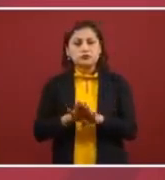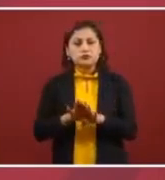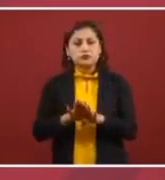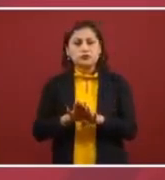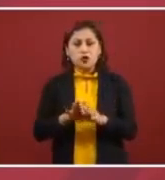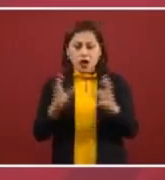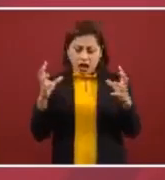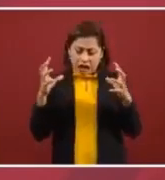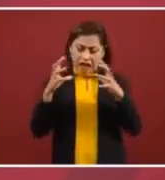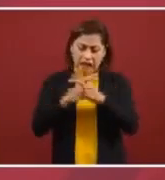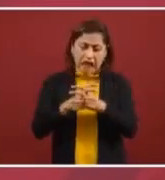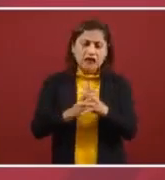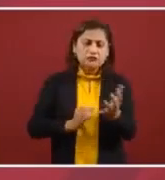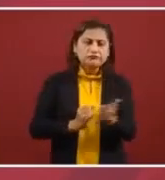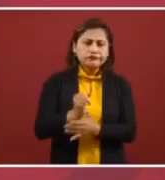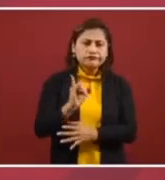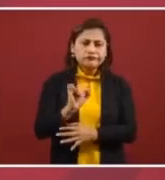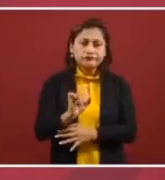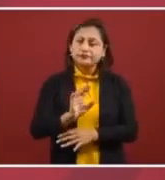for war,